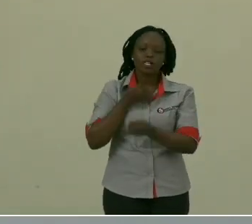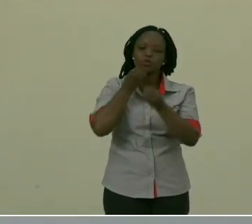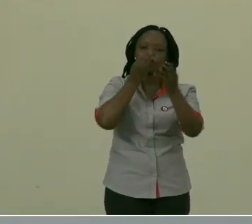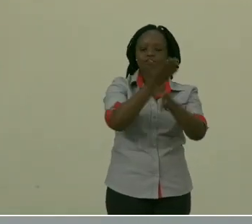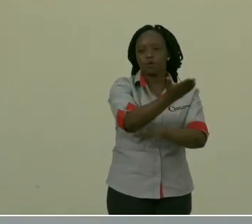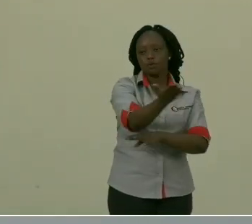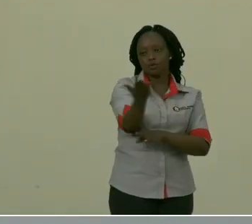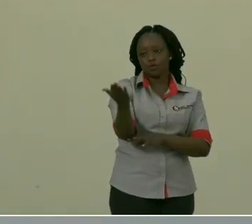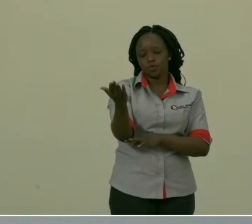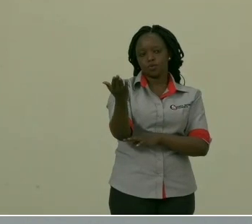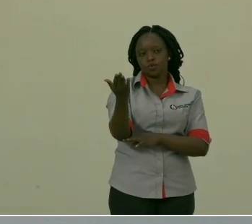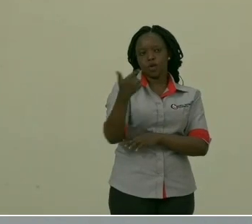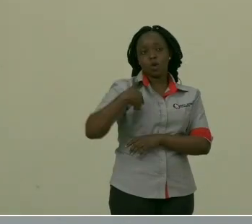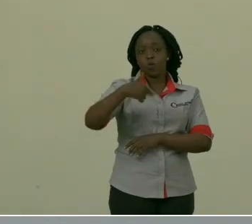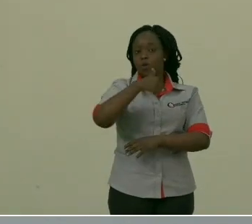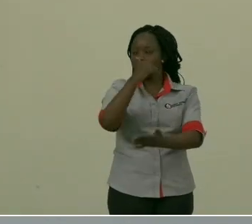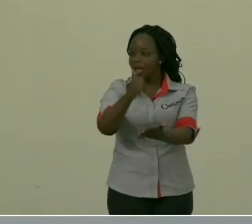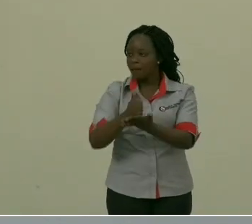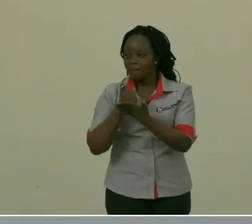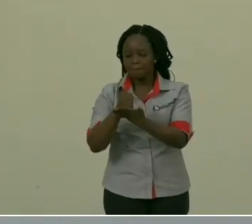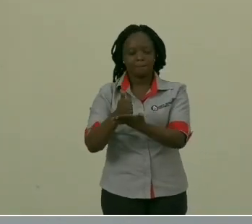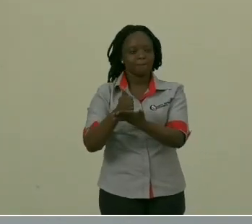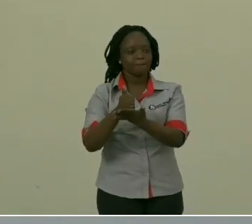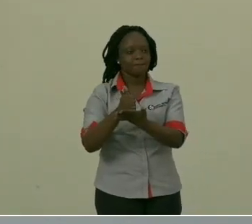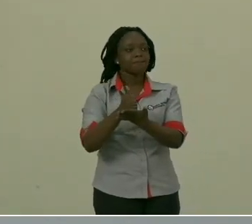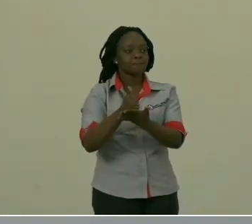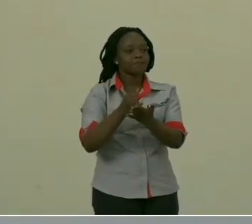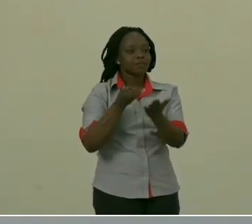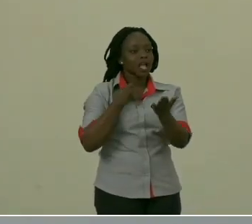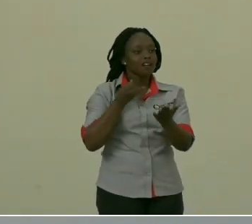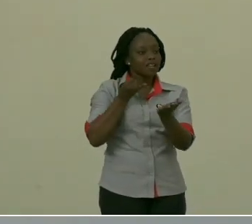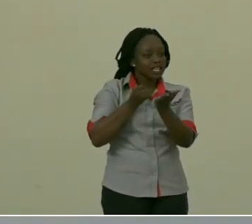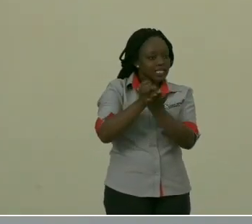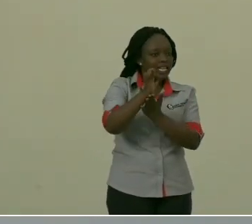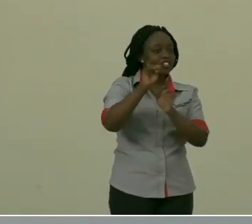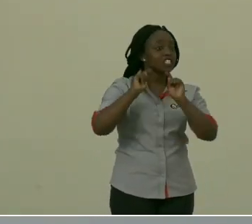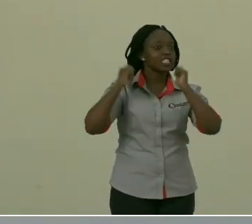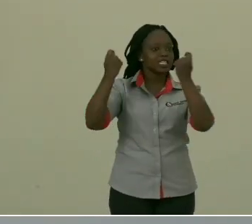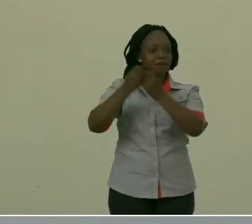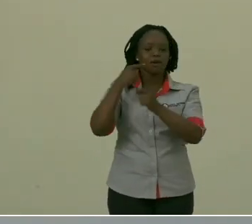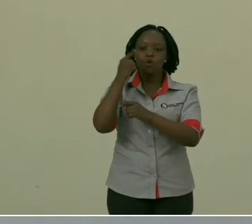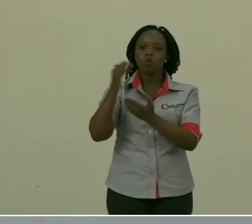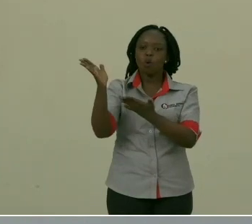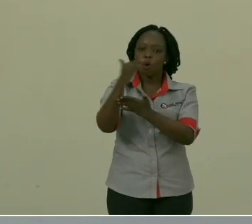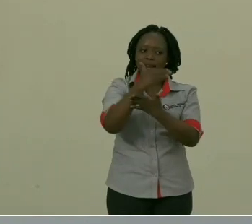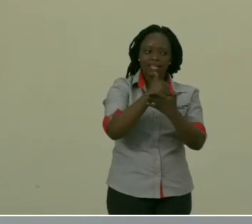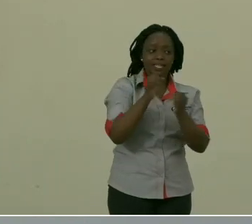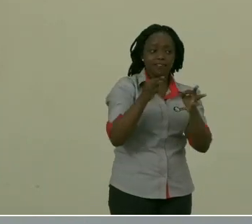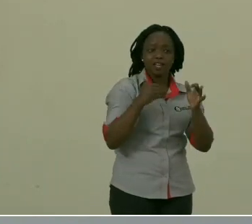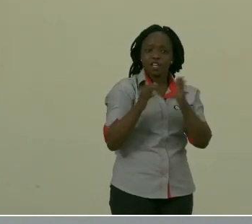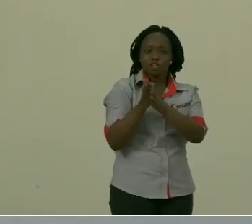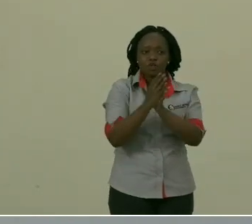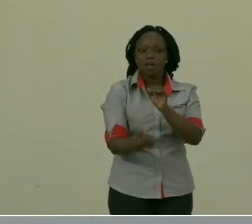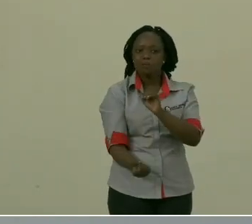that we have an intelligence team who collect intelligence, and that's